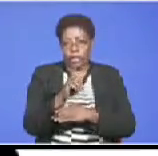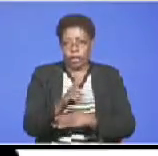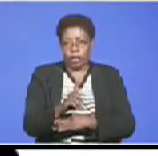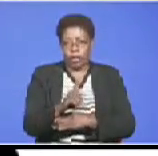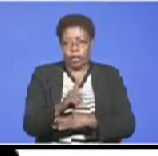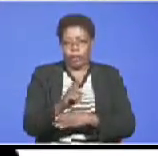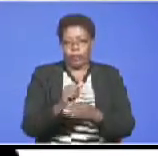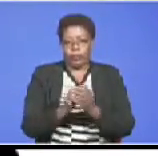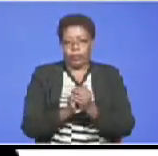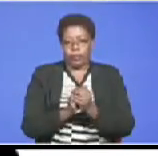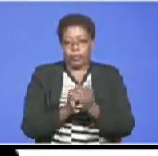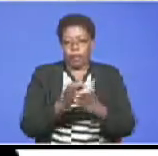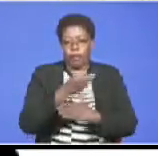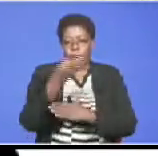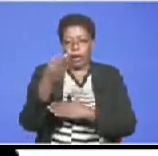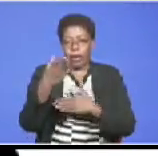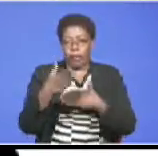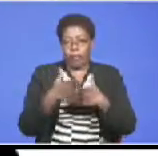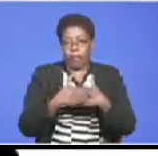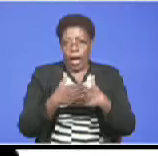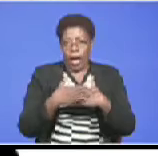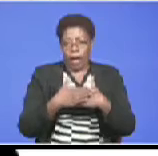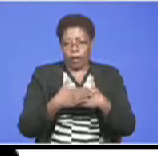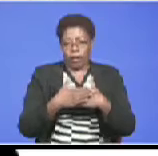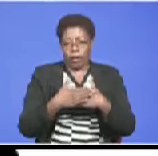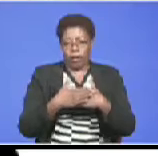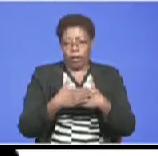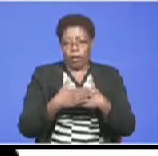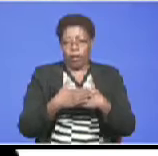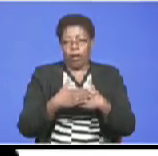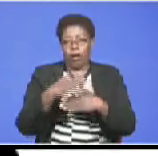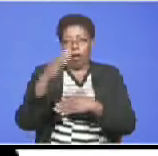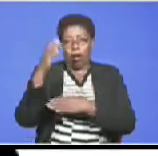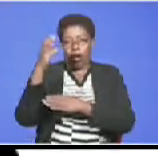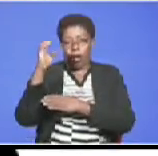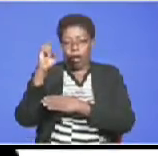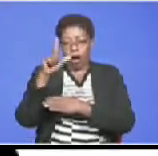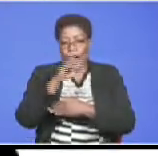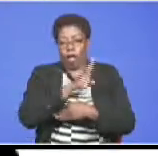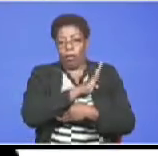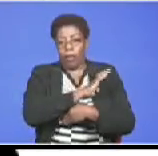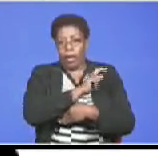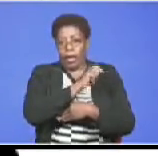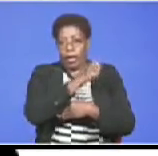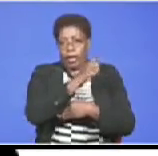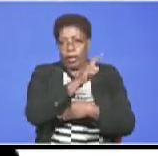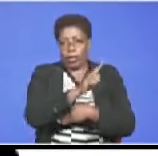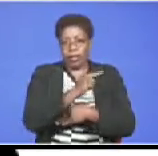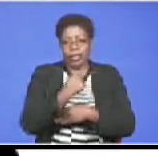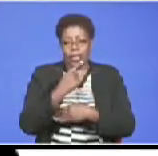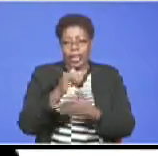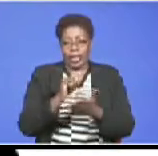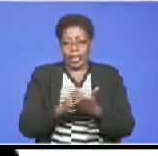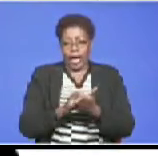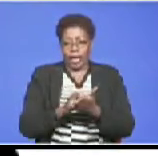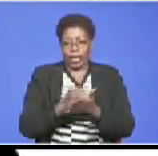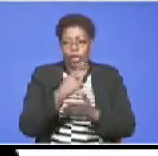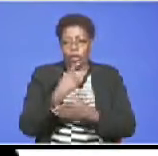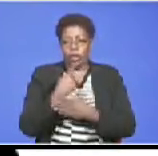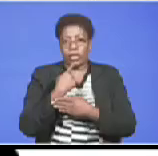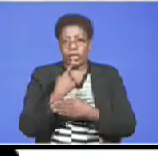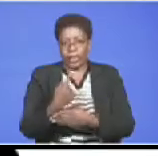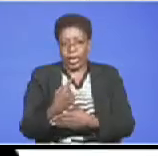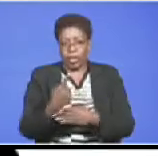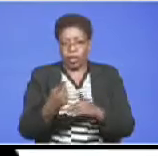was handled. Firing back, the Attorney General Carl Bethel said such comments appear to be an unseemly public attempt